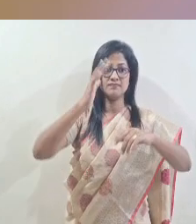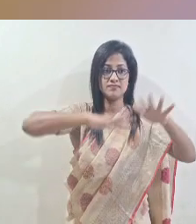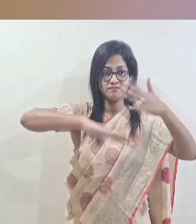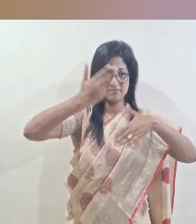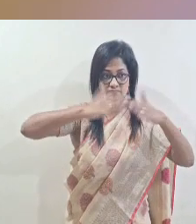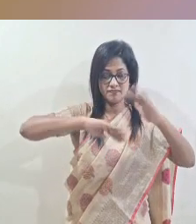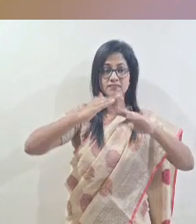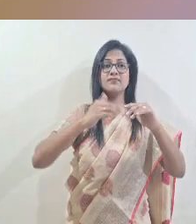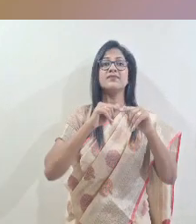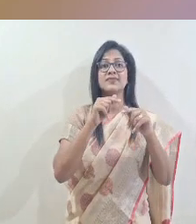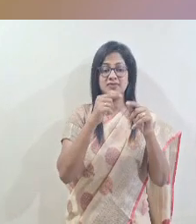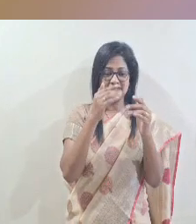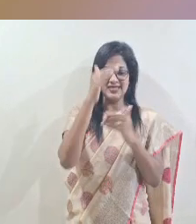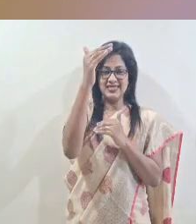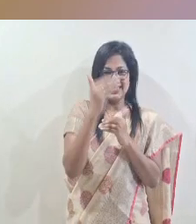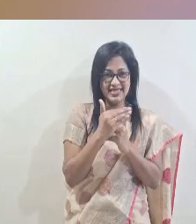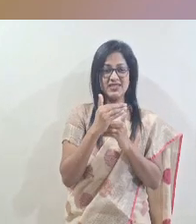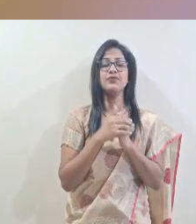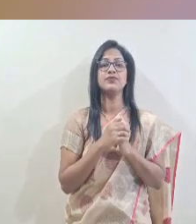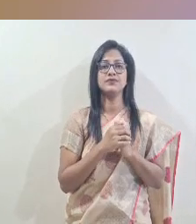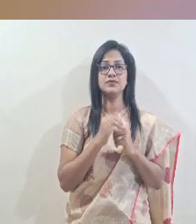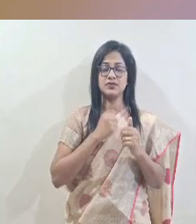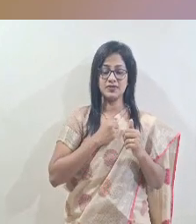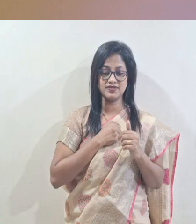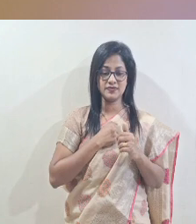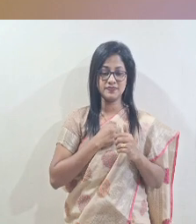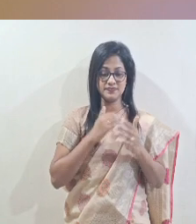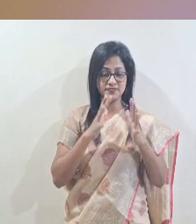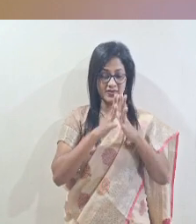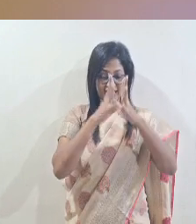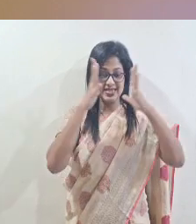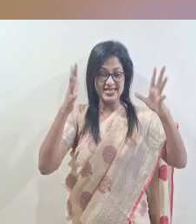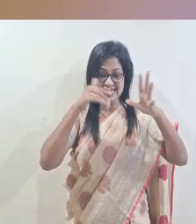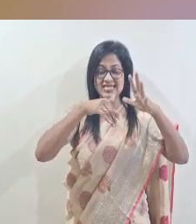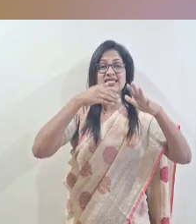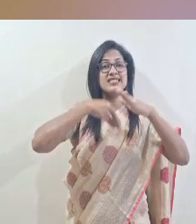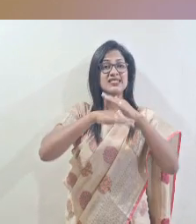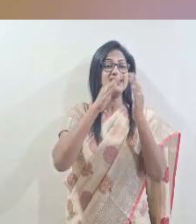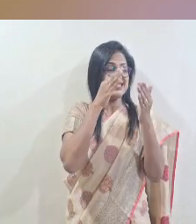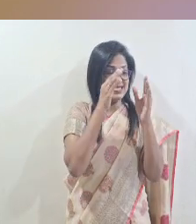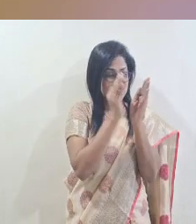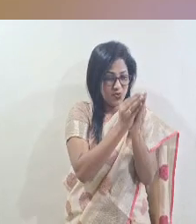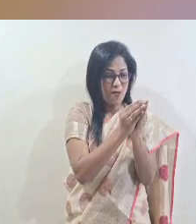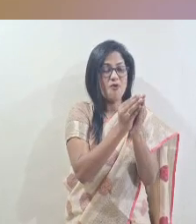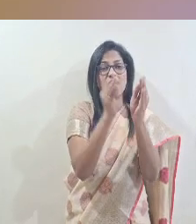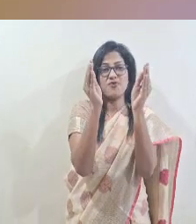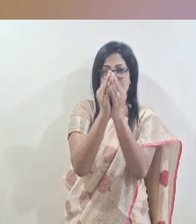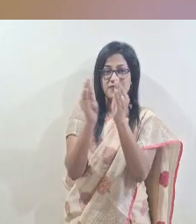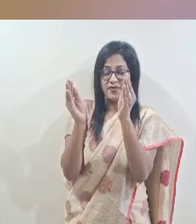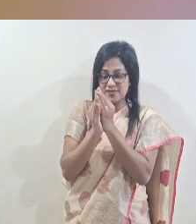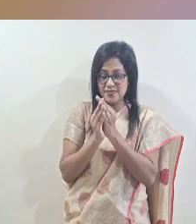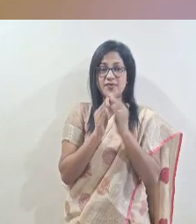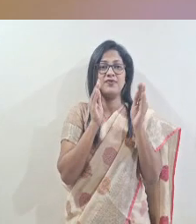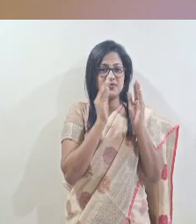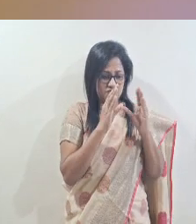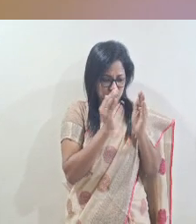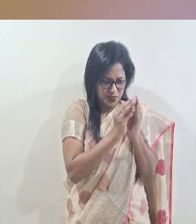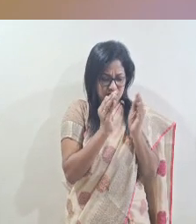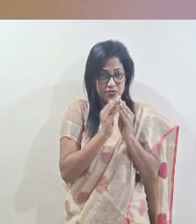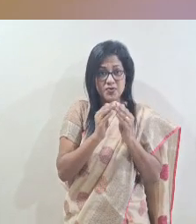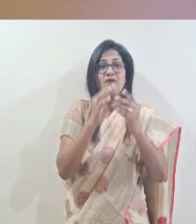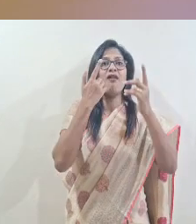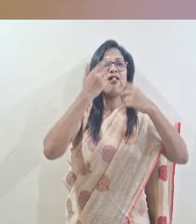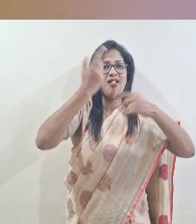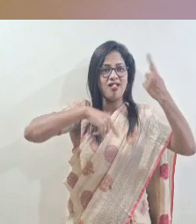we are going to reduce our huge chunk of study area into small suitable land parcels based on various